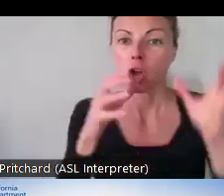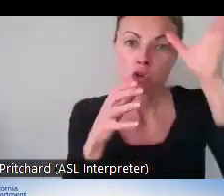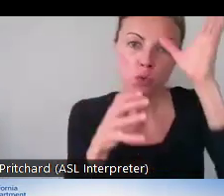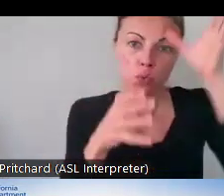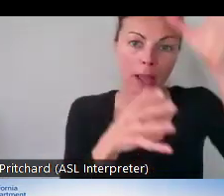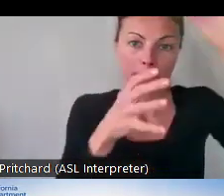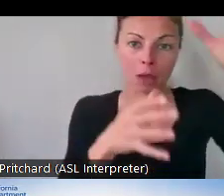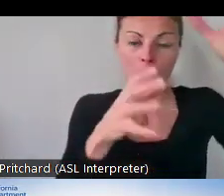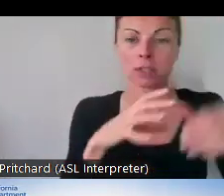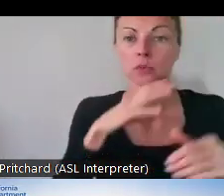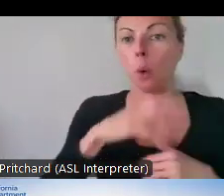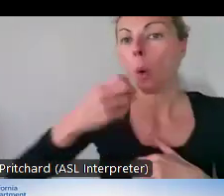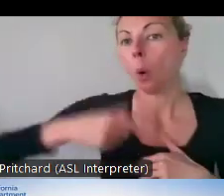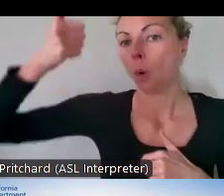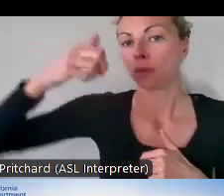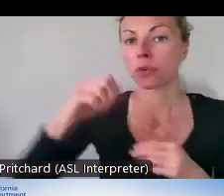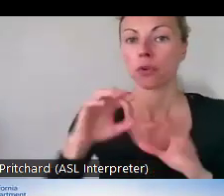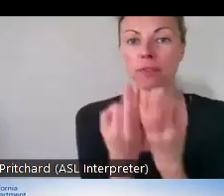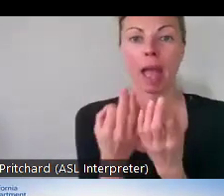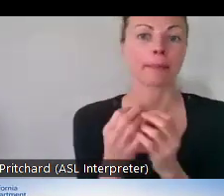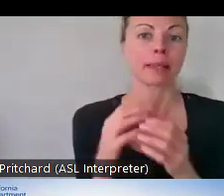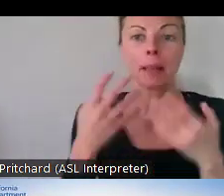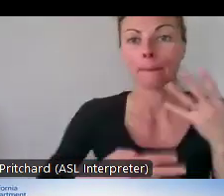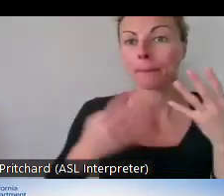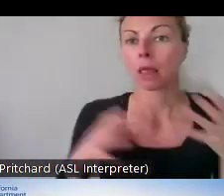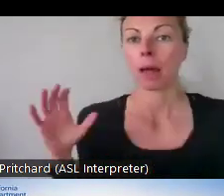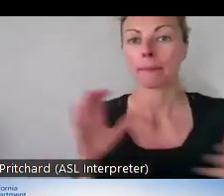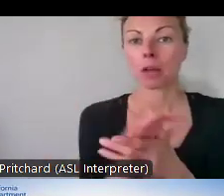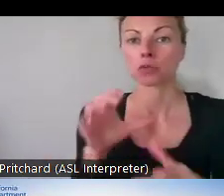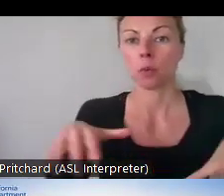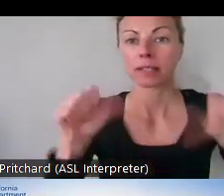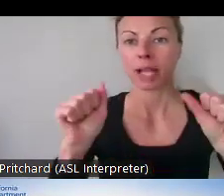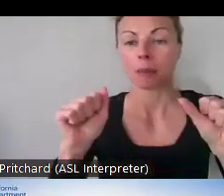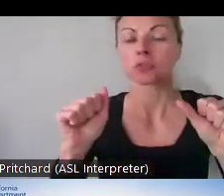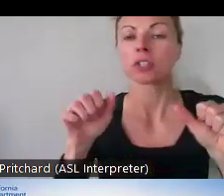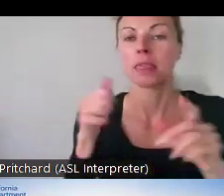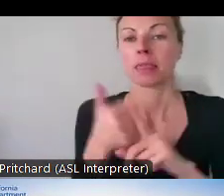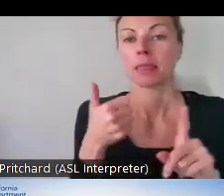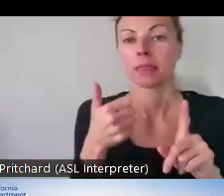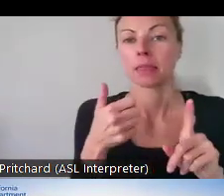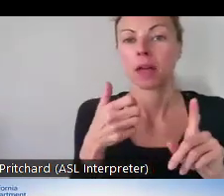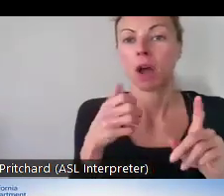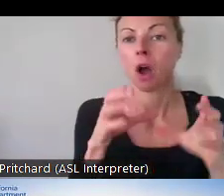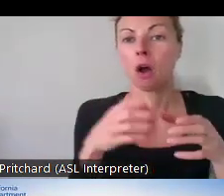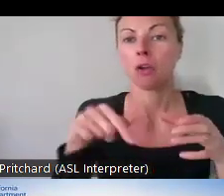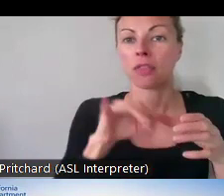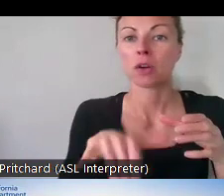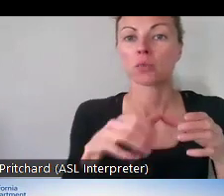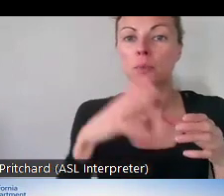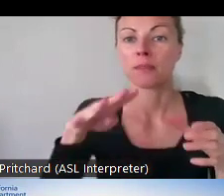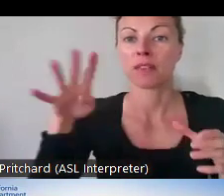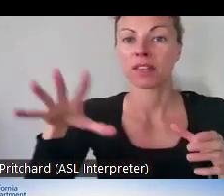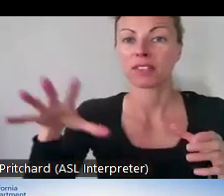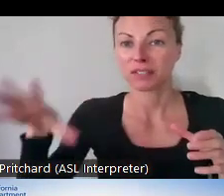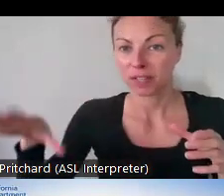older relatives who are related by blood, marriage, or adoption and are 55 years and over, and are living with and